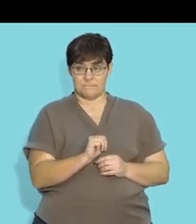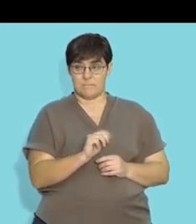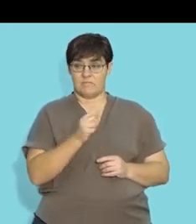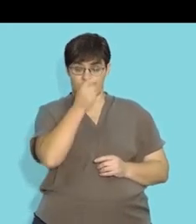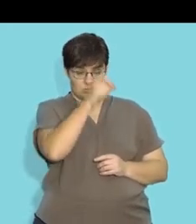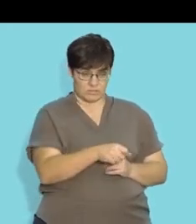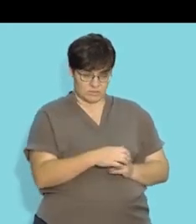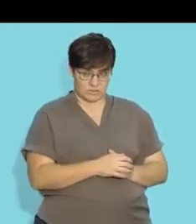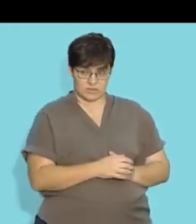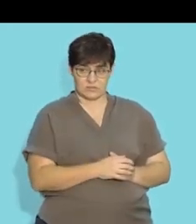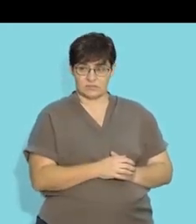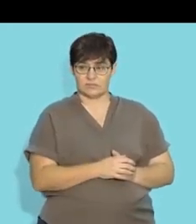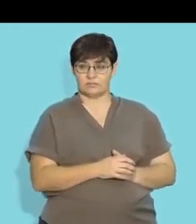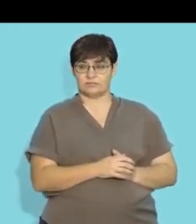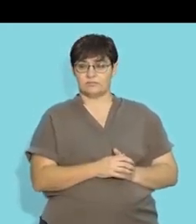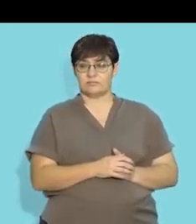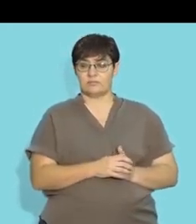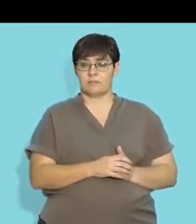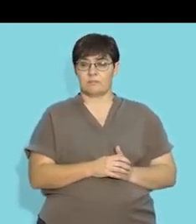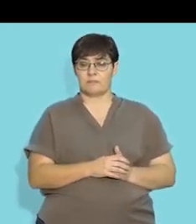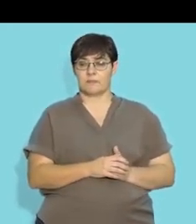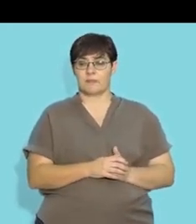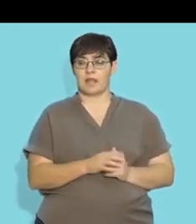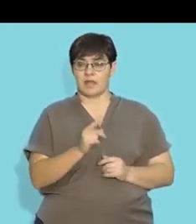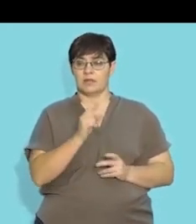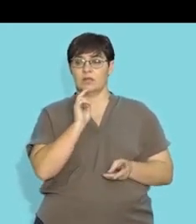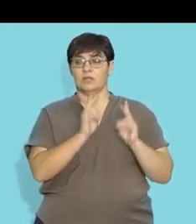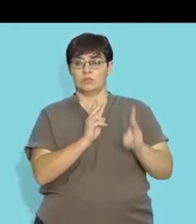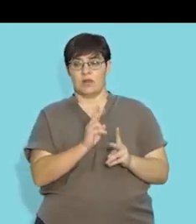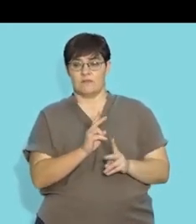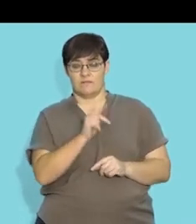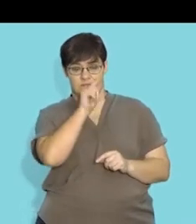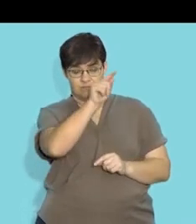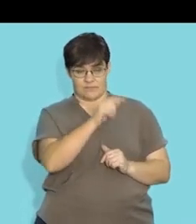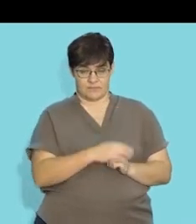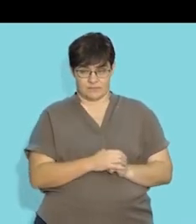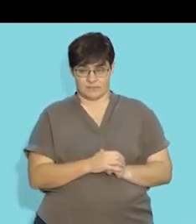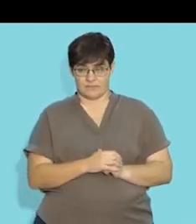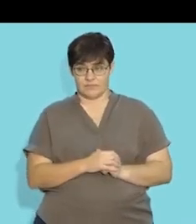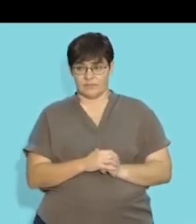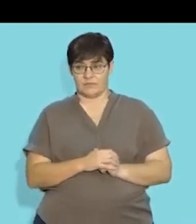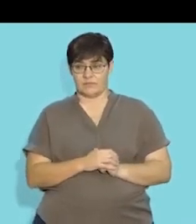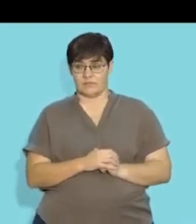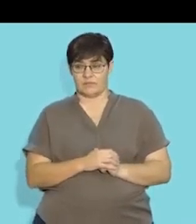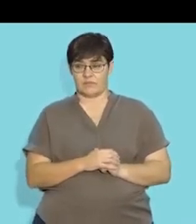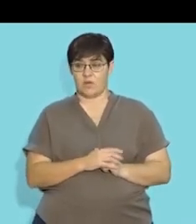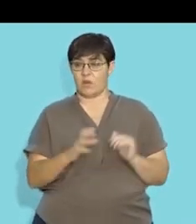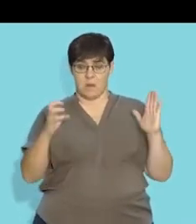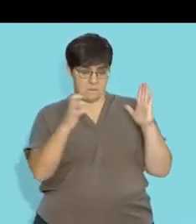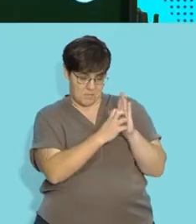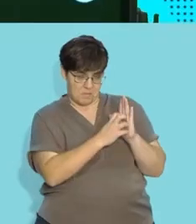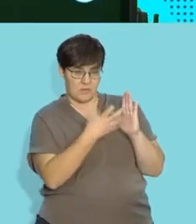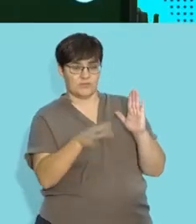there we got, doesn't matter, and the 12, there's the point. So everything is drawn for us on a scatter